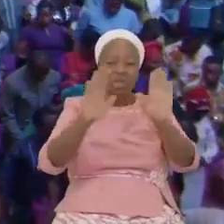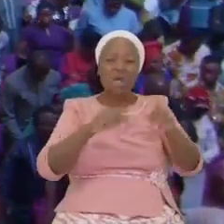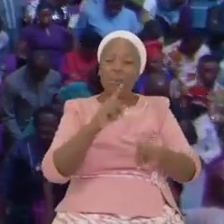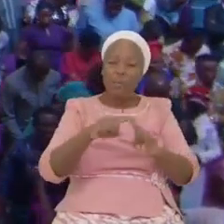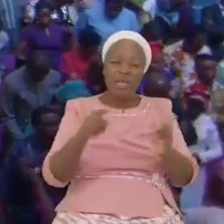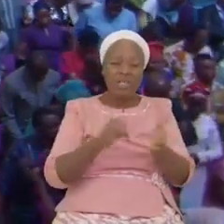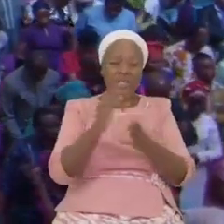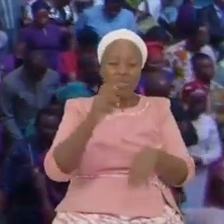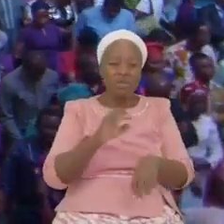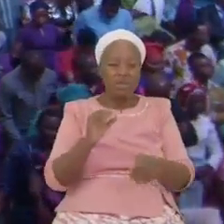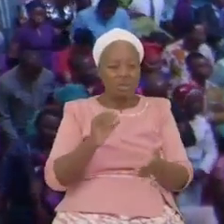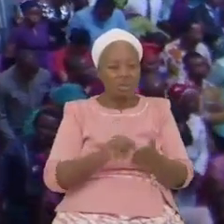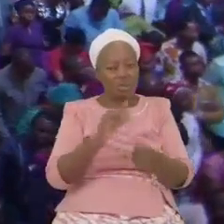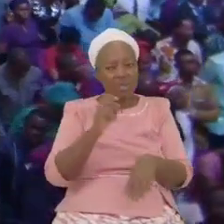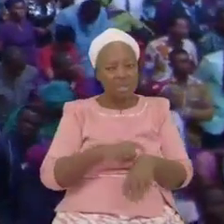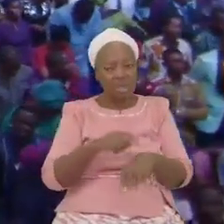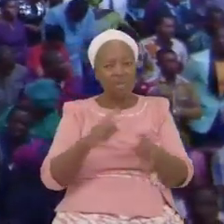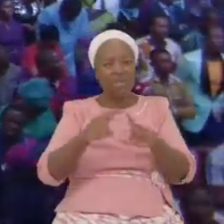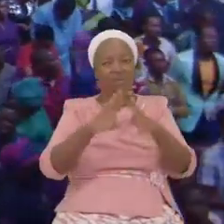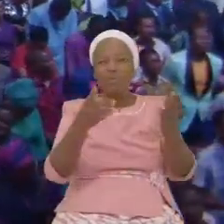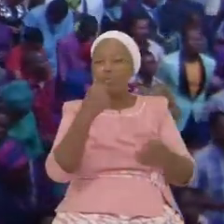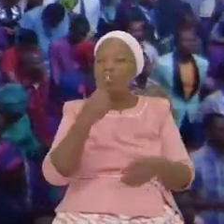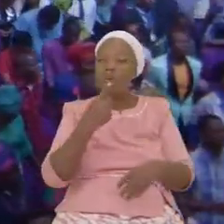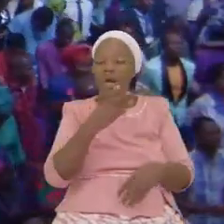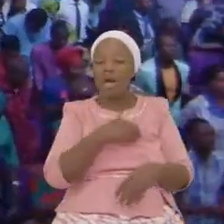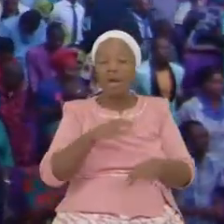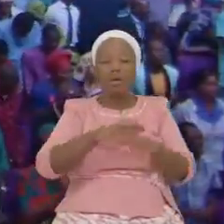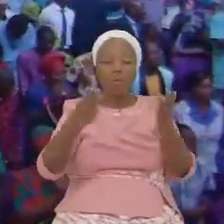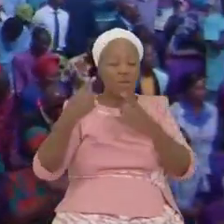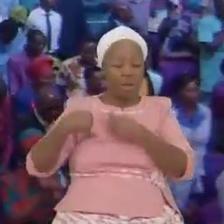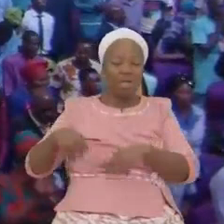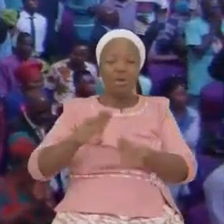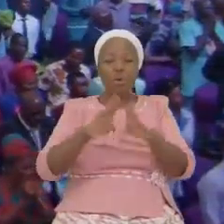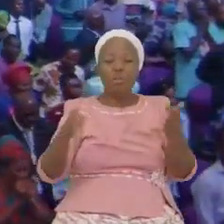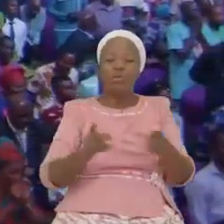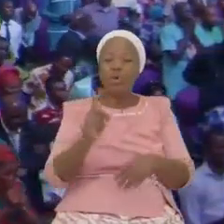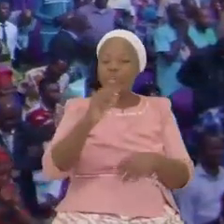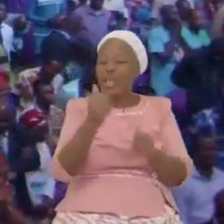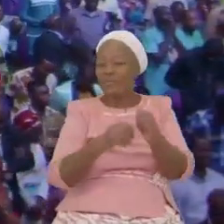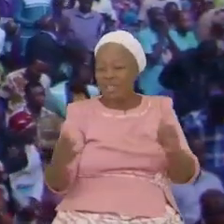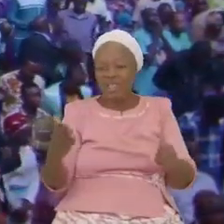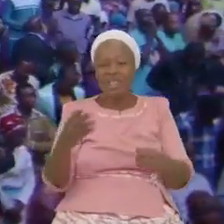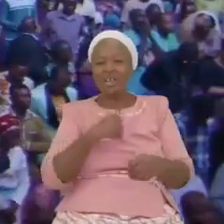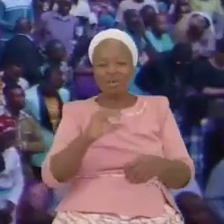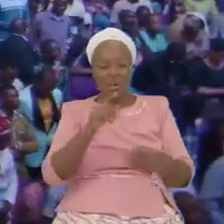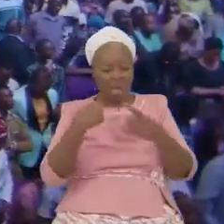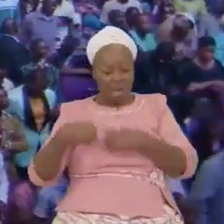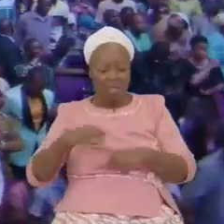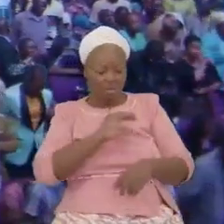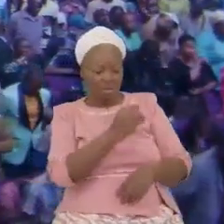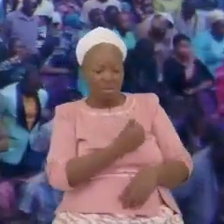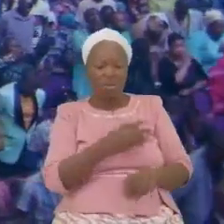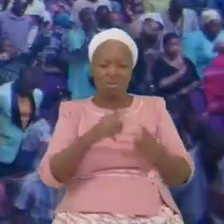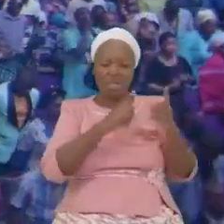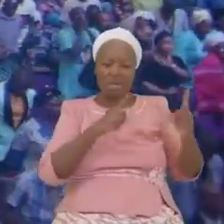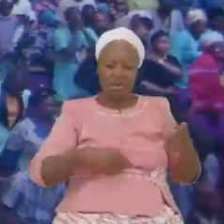your mind, open everything, every spring of your heart, of your soul, unto the Lord today,